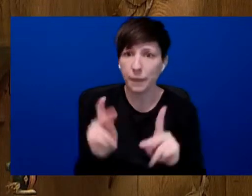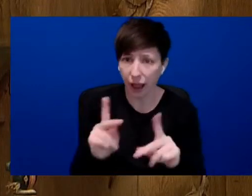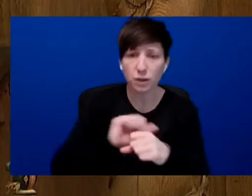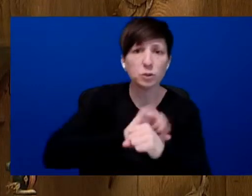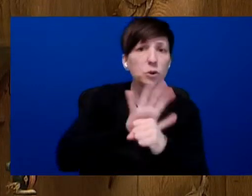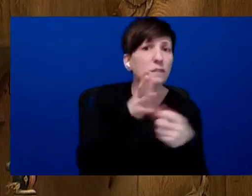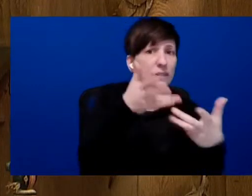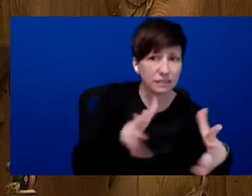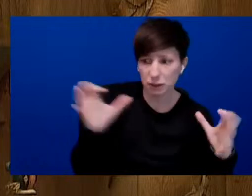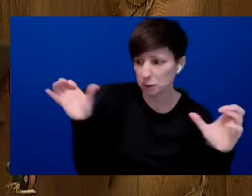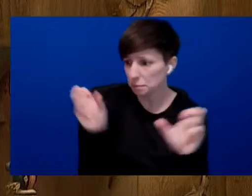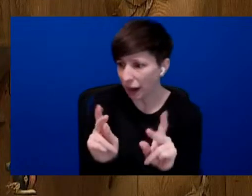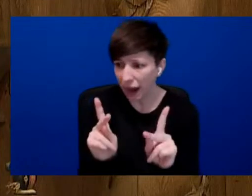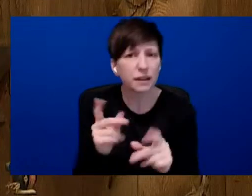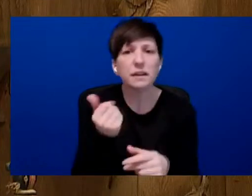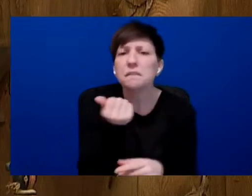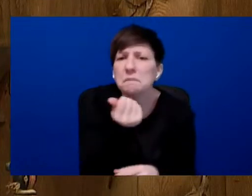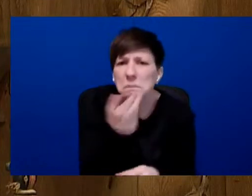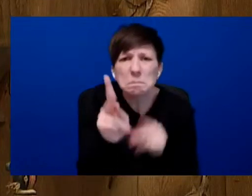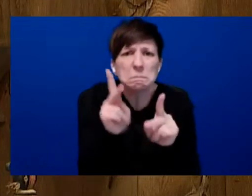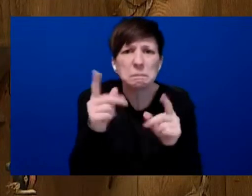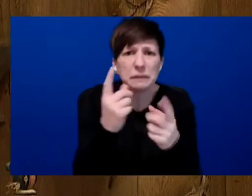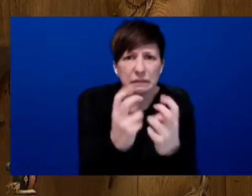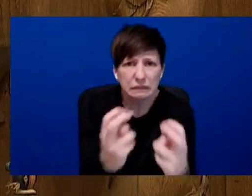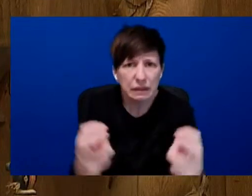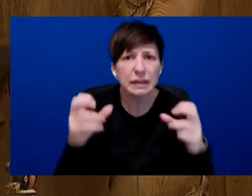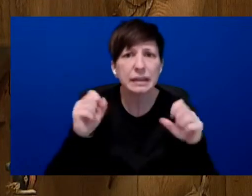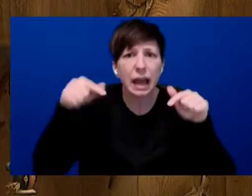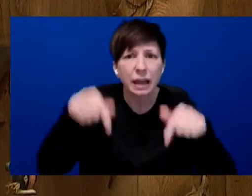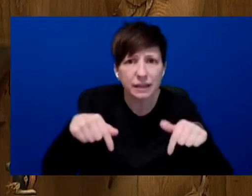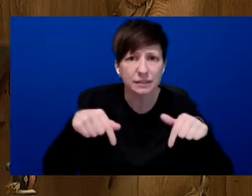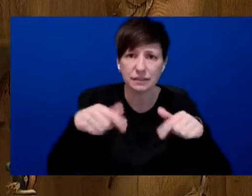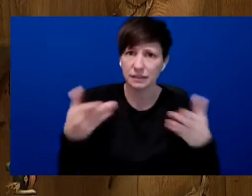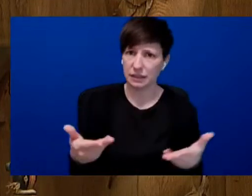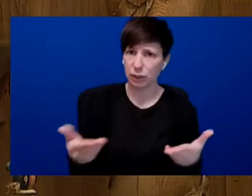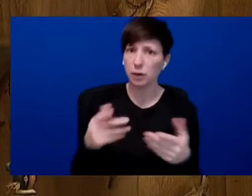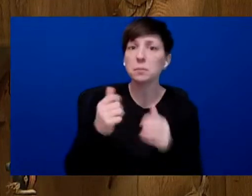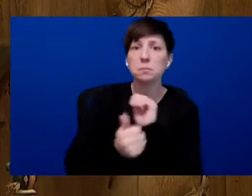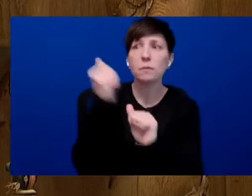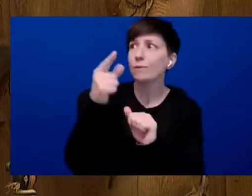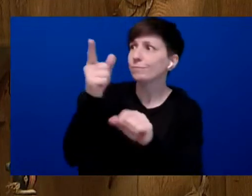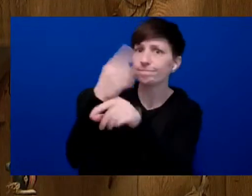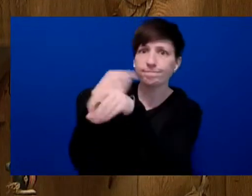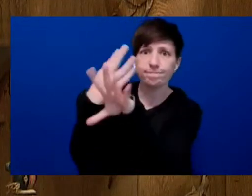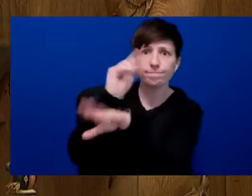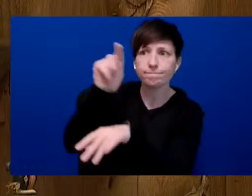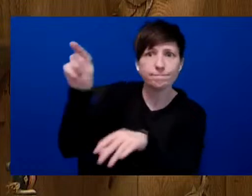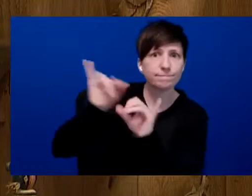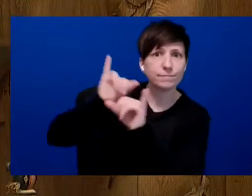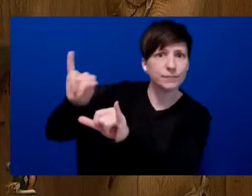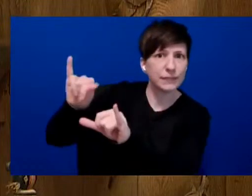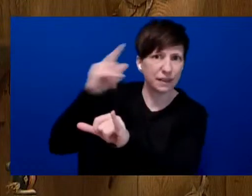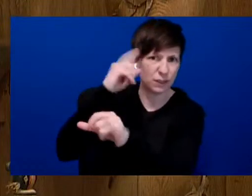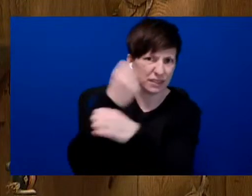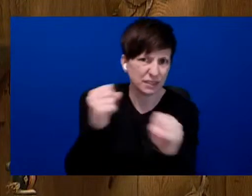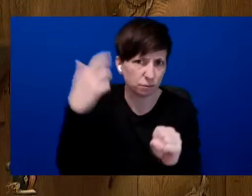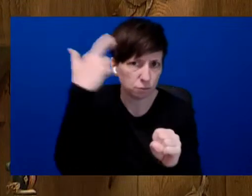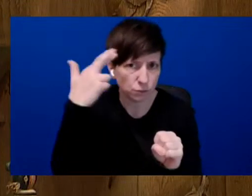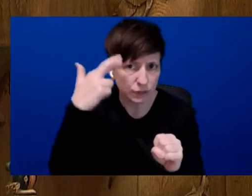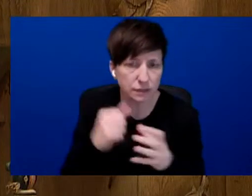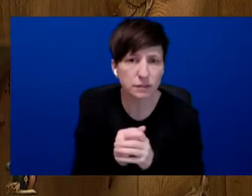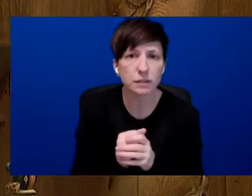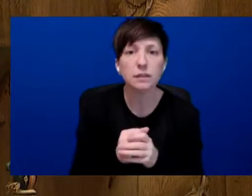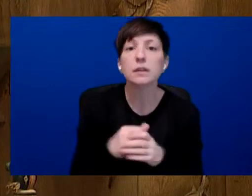these walls, many people's lives and livelihoods hung in the balance. In the time since, we have faced the impacts